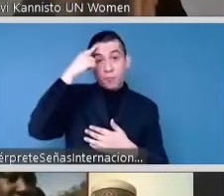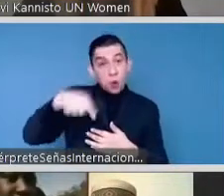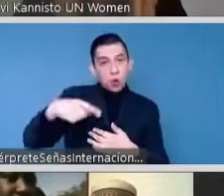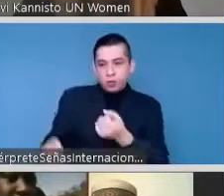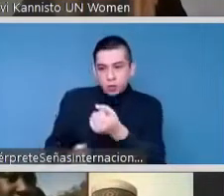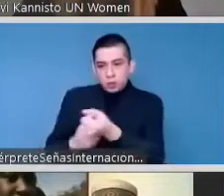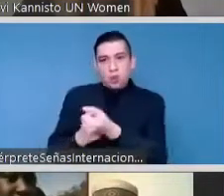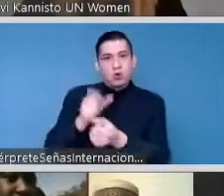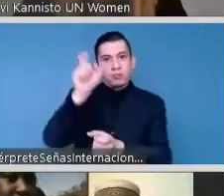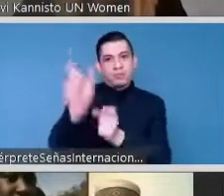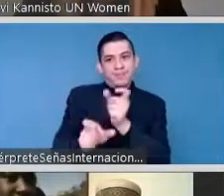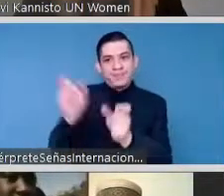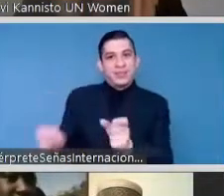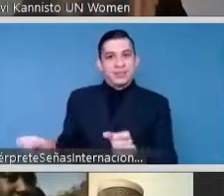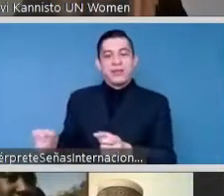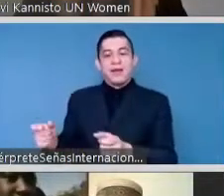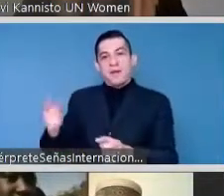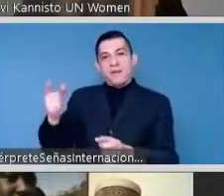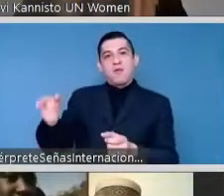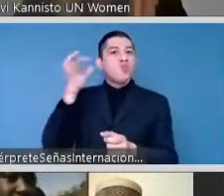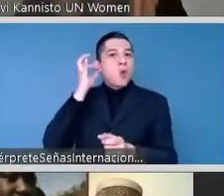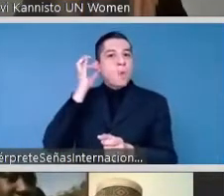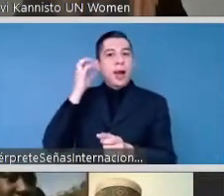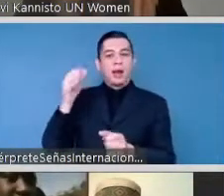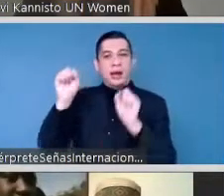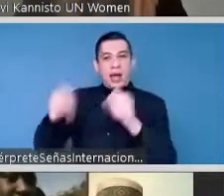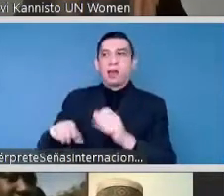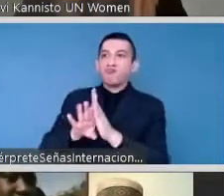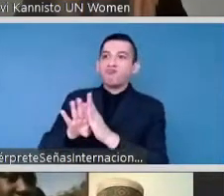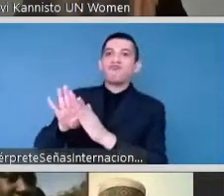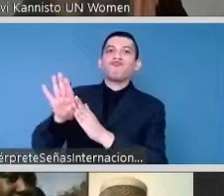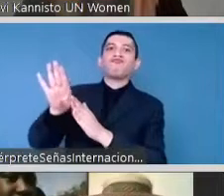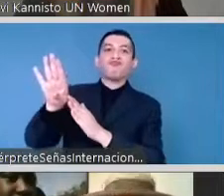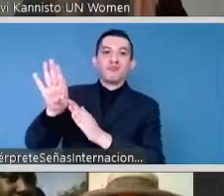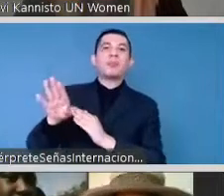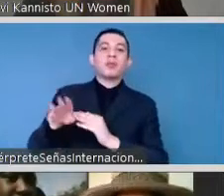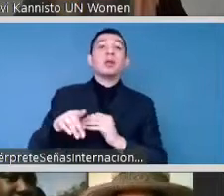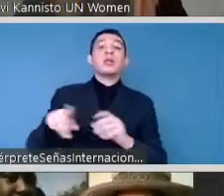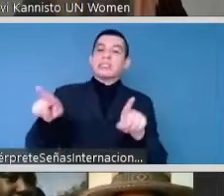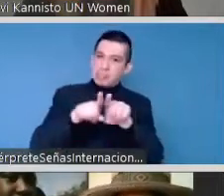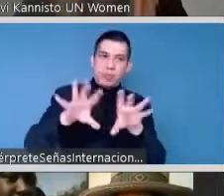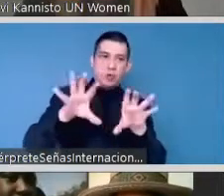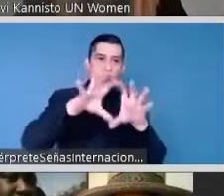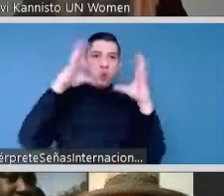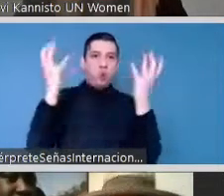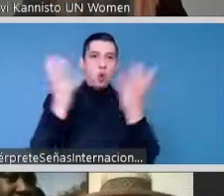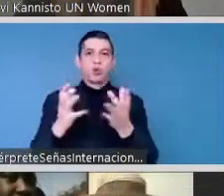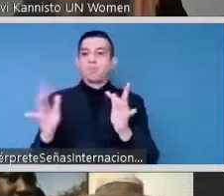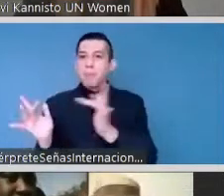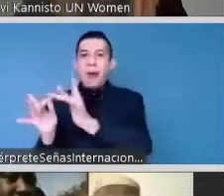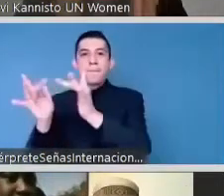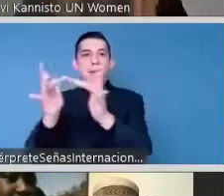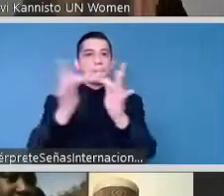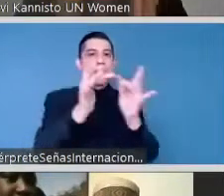1325 localization based on the Global Network of Women Peace Builders Guidelines, which were adapted